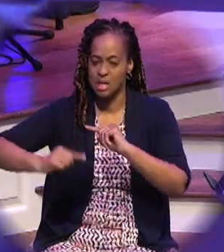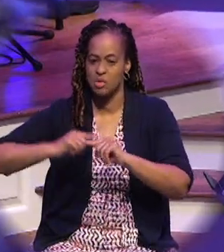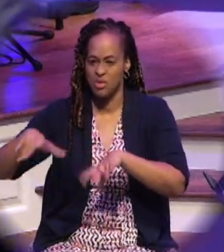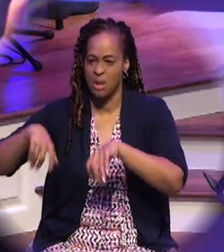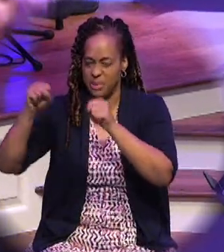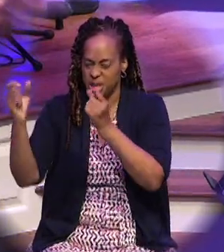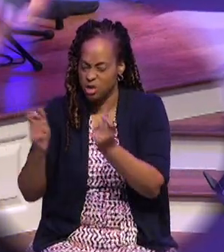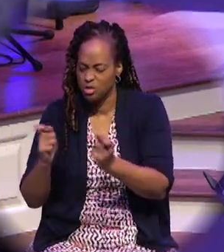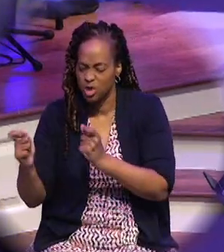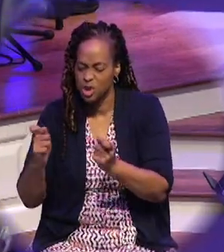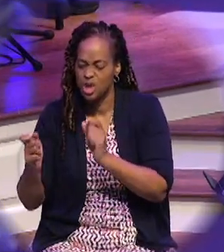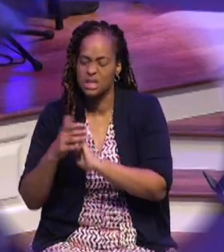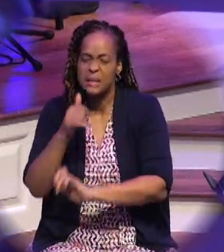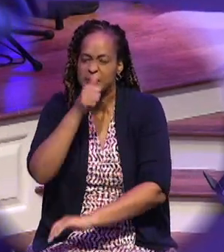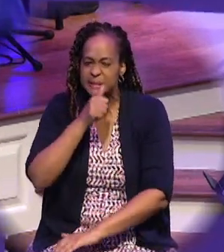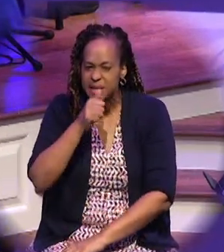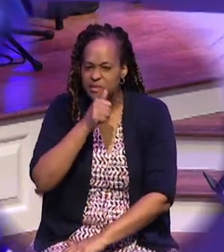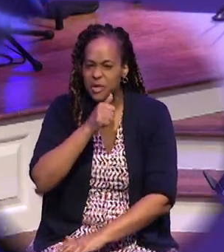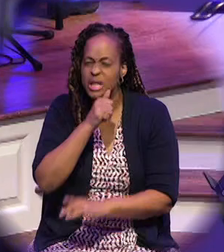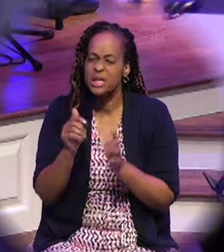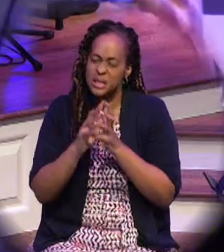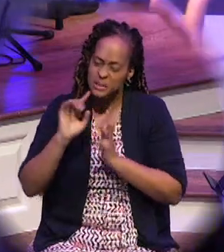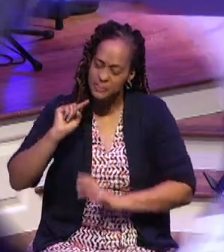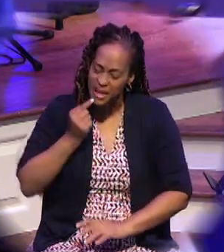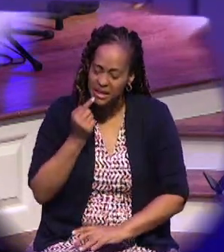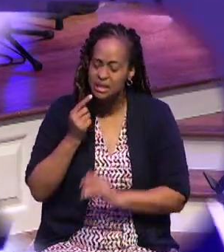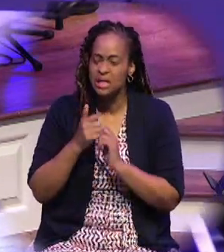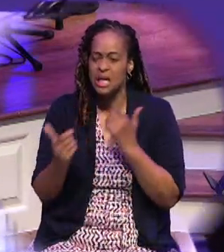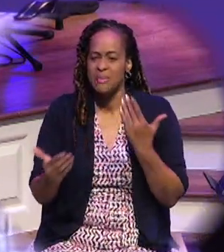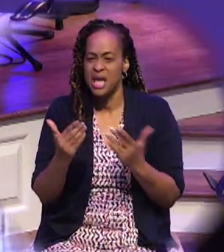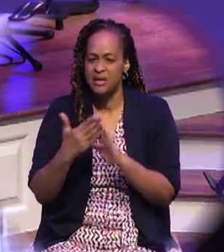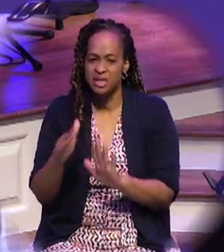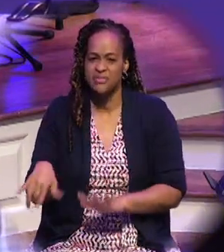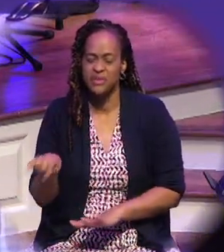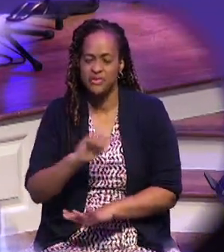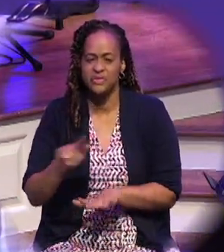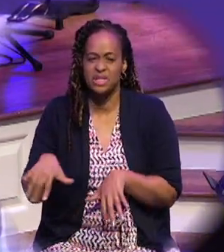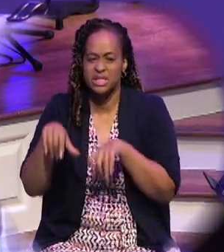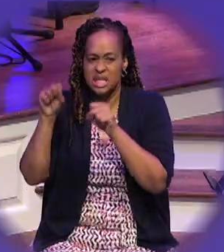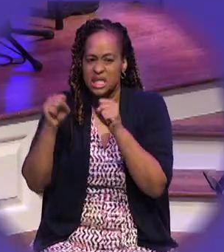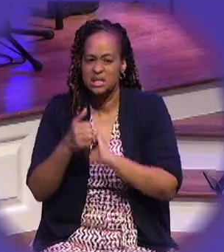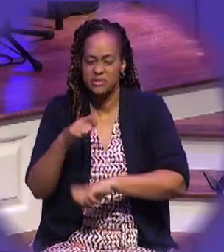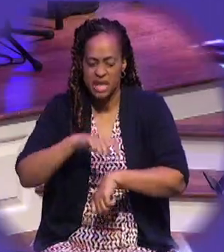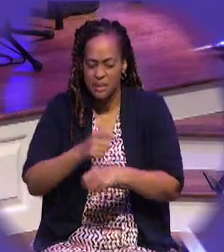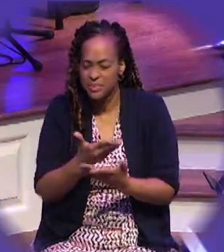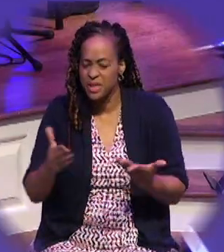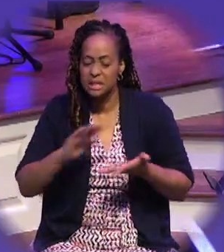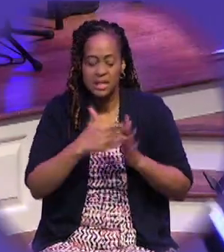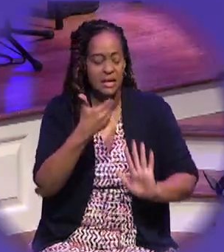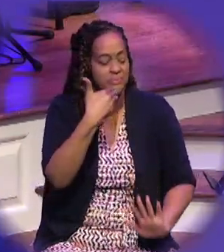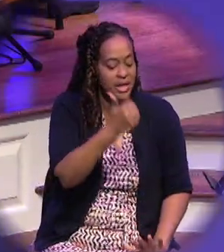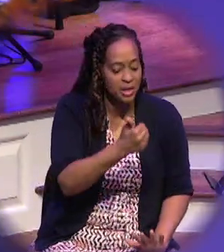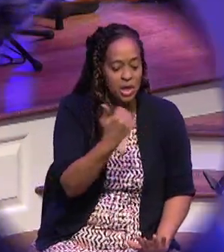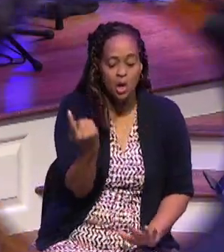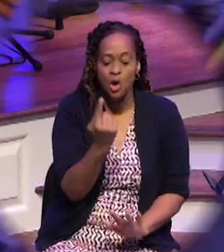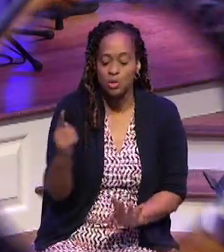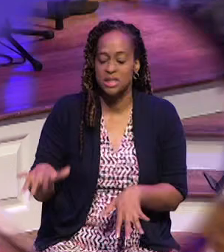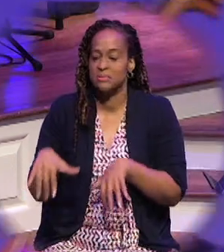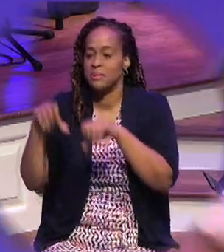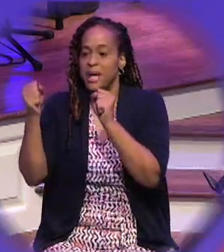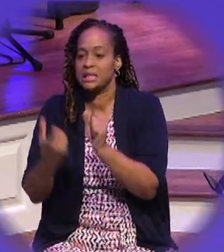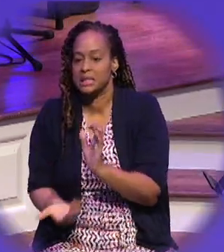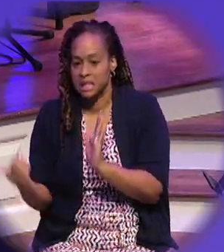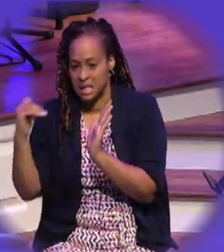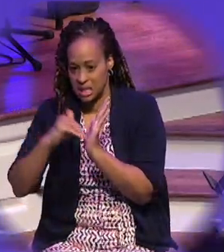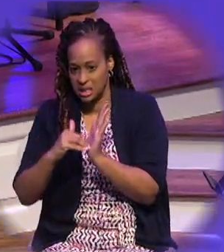being possessed, of suffering mightily, of perhaps having a season of healing, a time when things got better, only to be plunged ever deeper